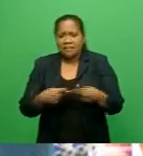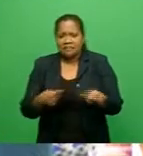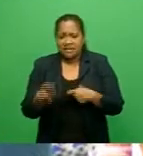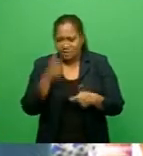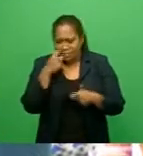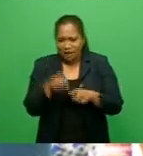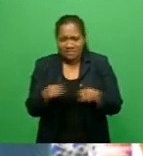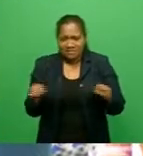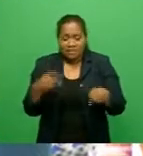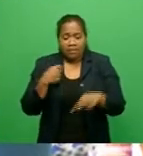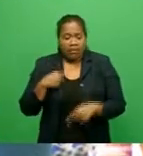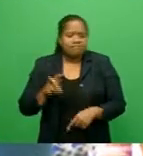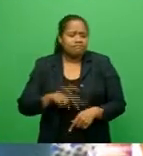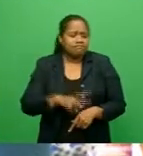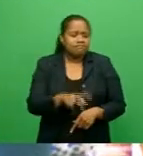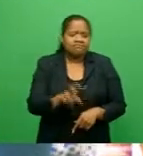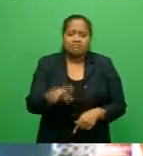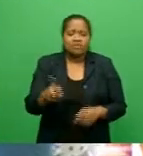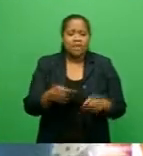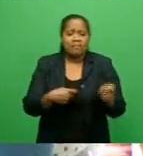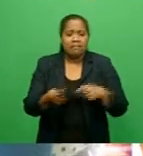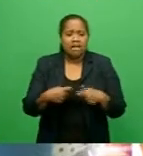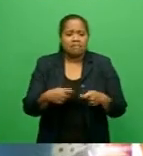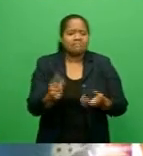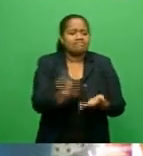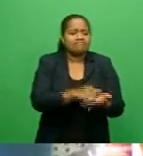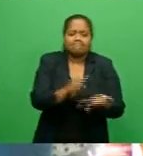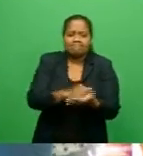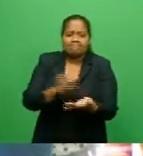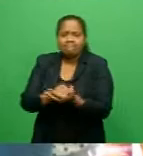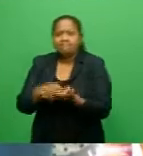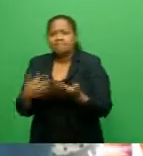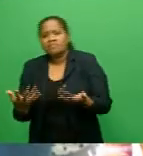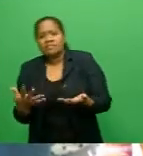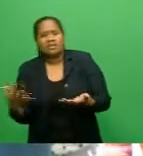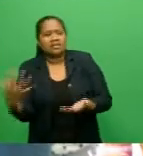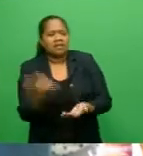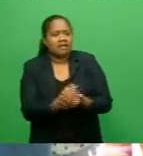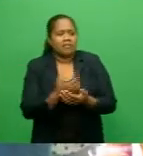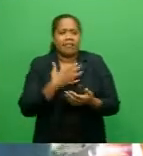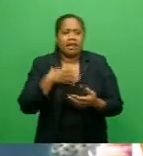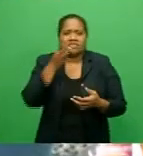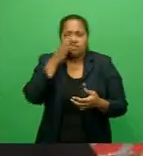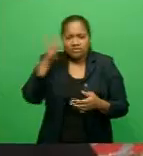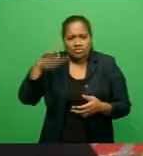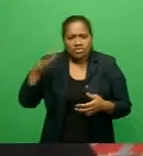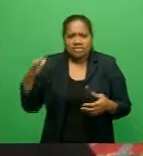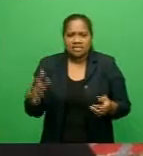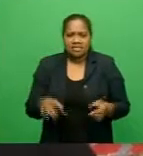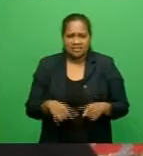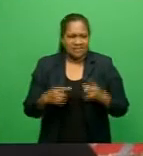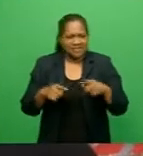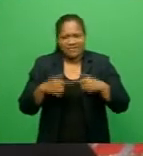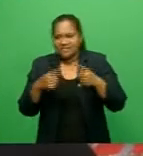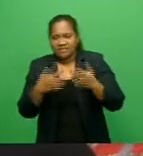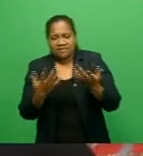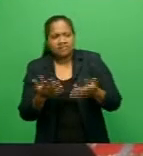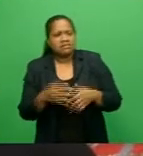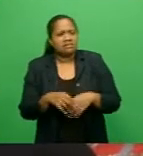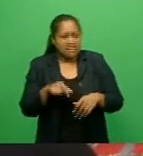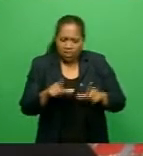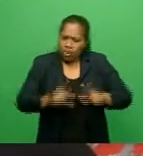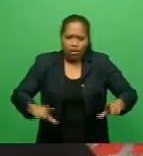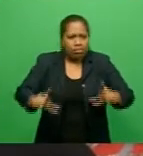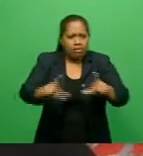to the markets and I've got my organic supplies as well, where I get my bungo chilies. Like these are all homegrown and locally grown. So